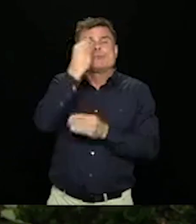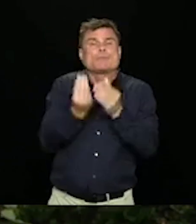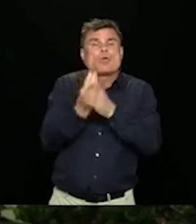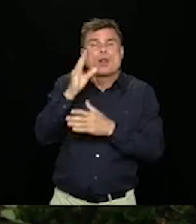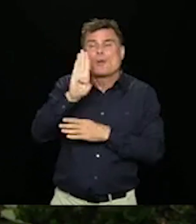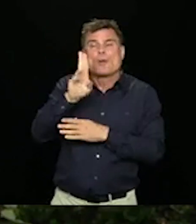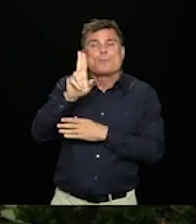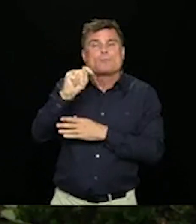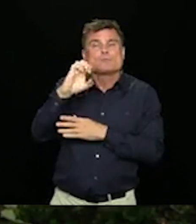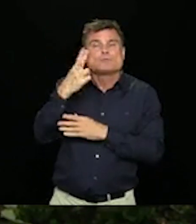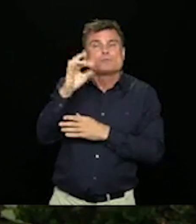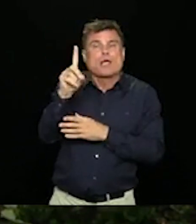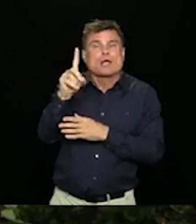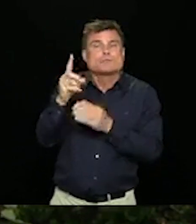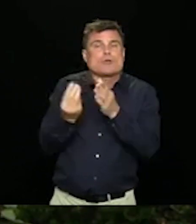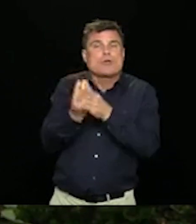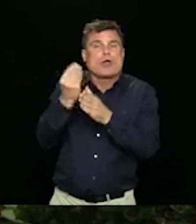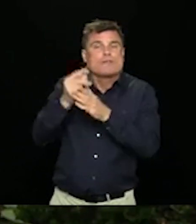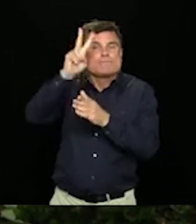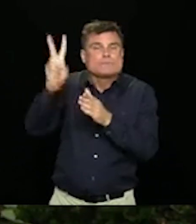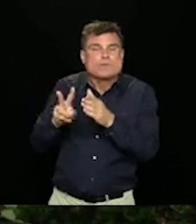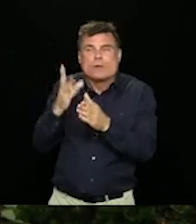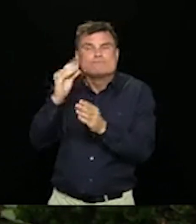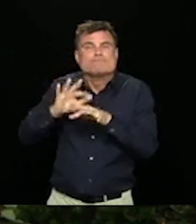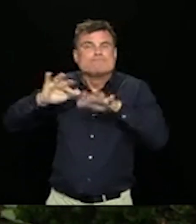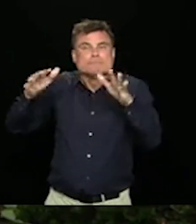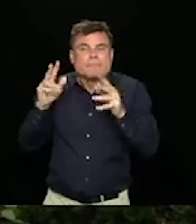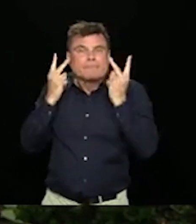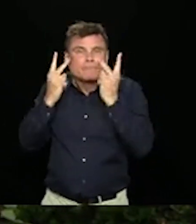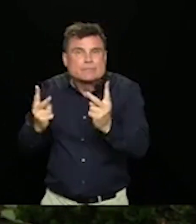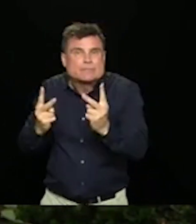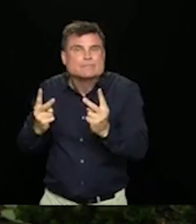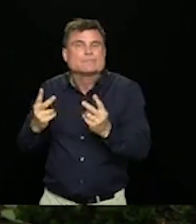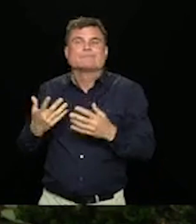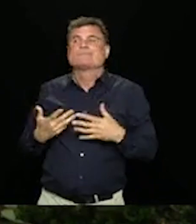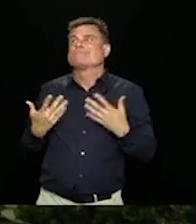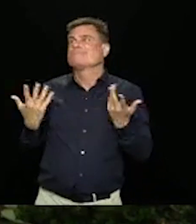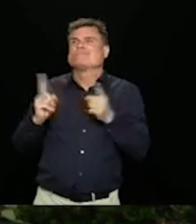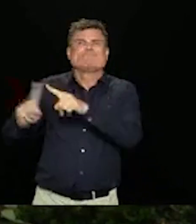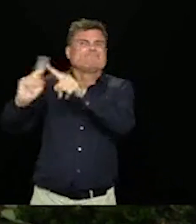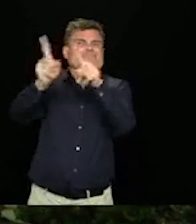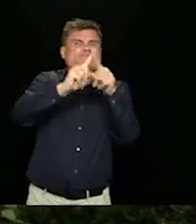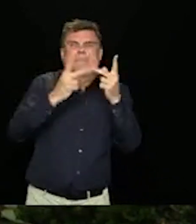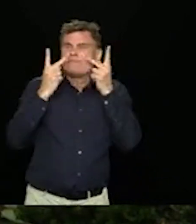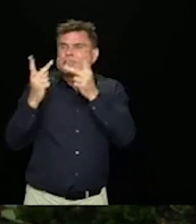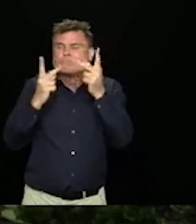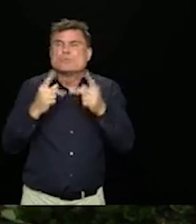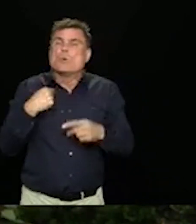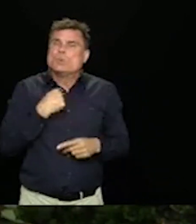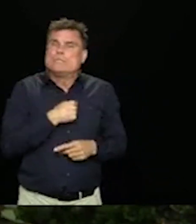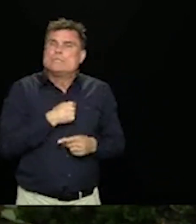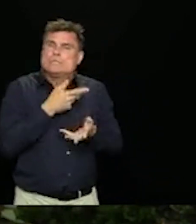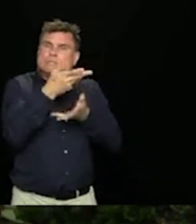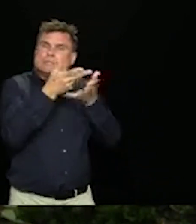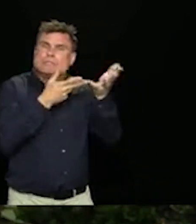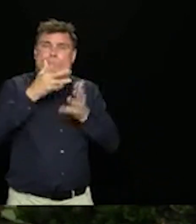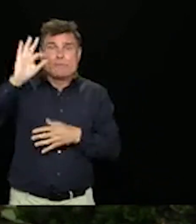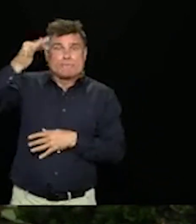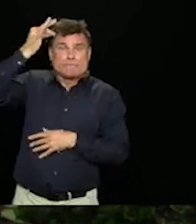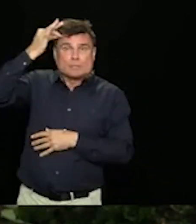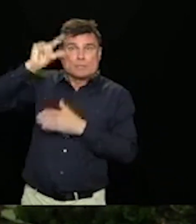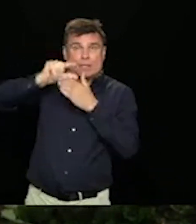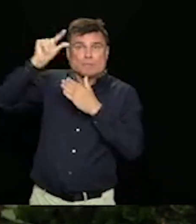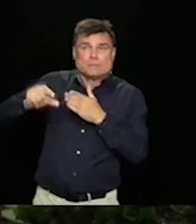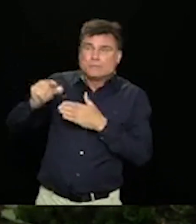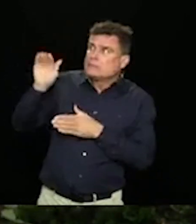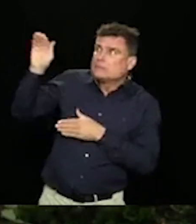be a challenging period. Business understands that. We've been working with the federal government to make sure that our border issues are consistent with the need for